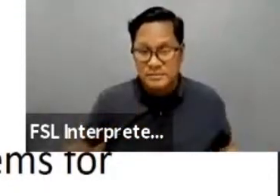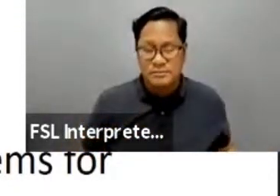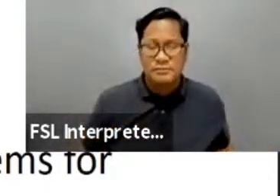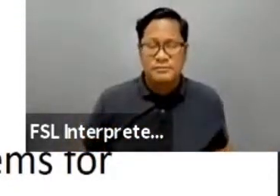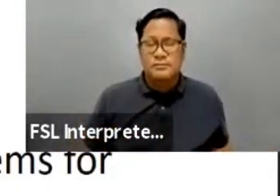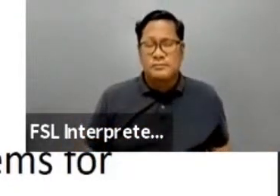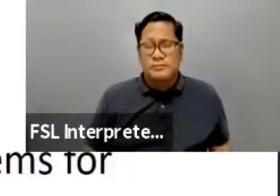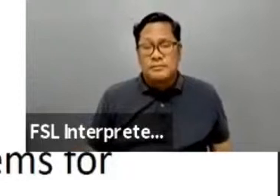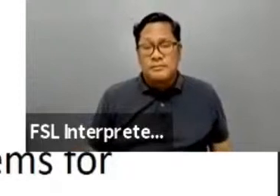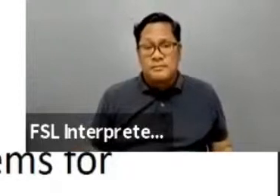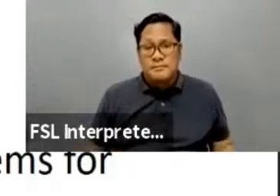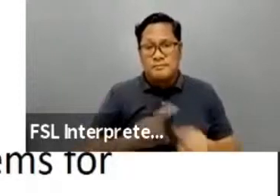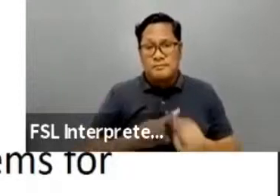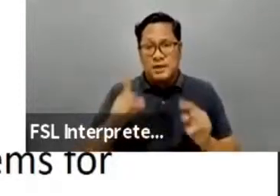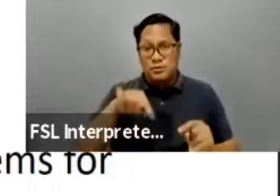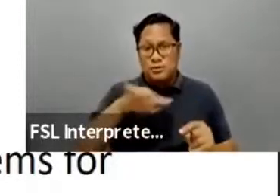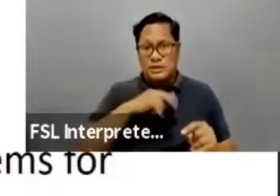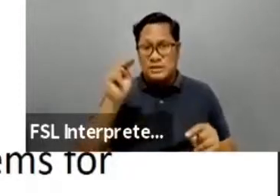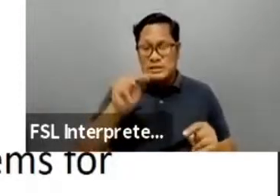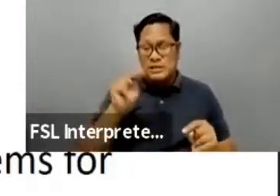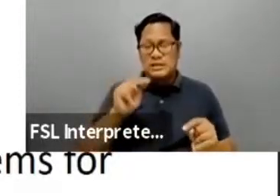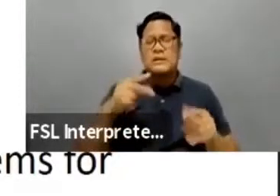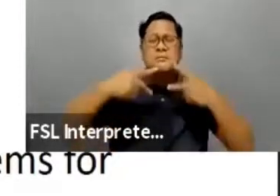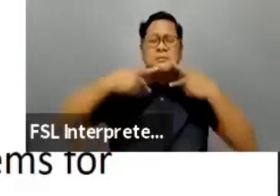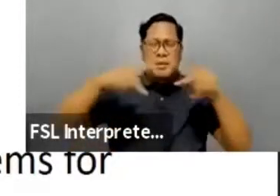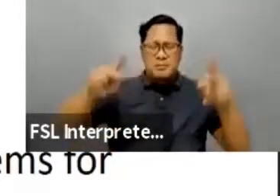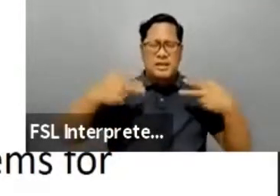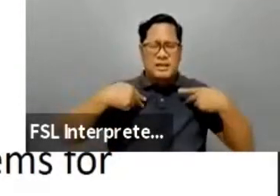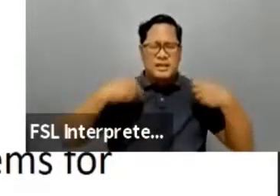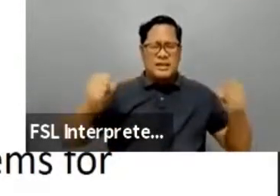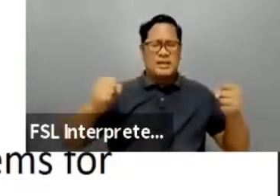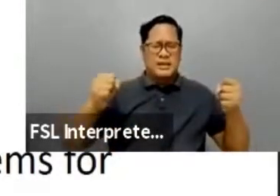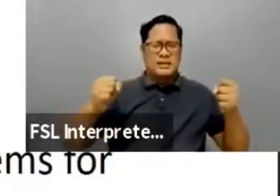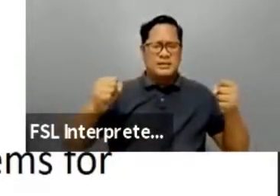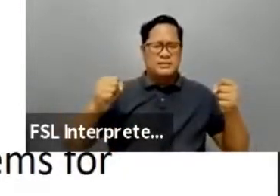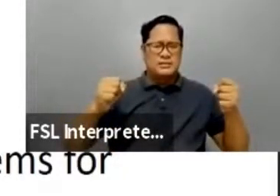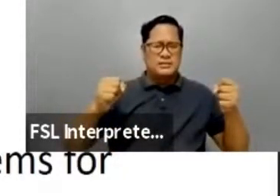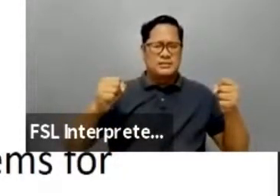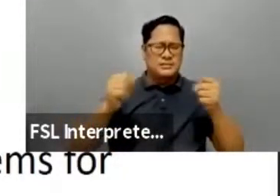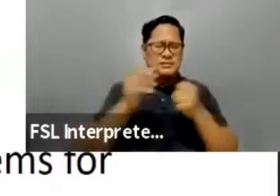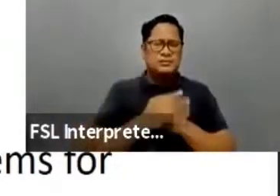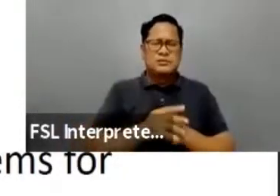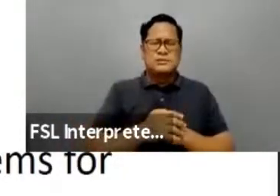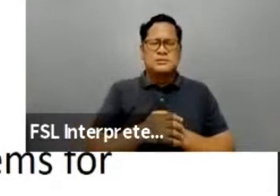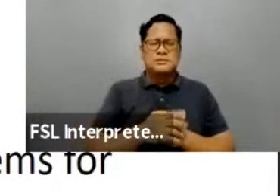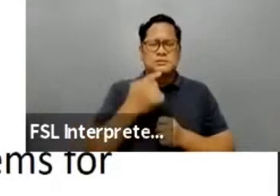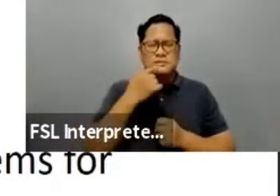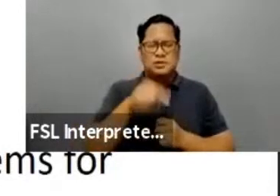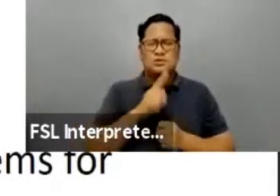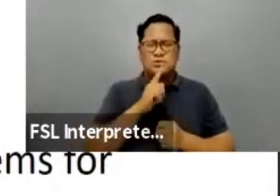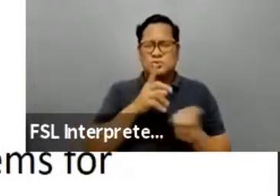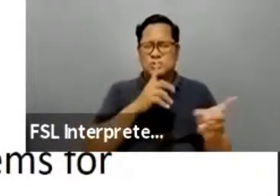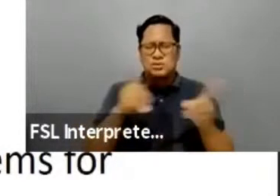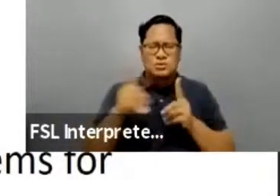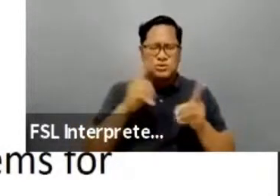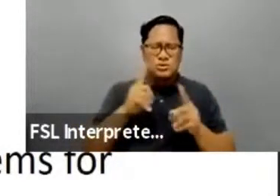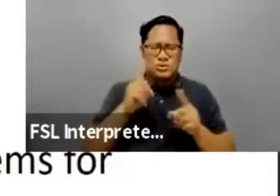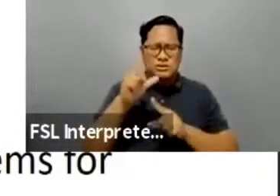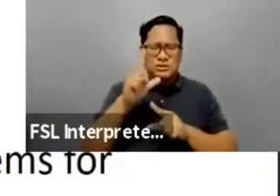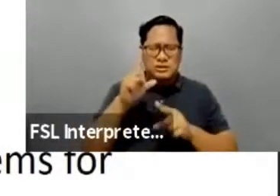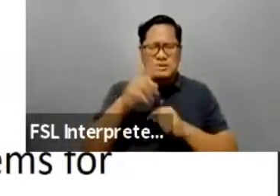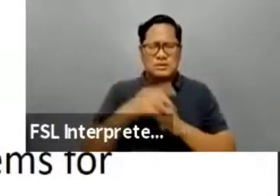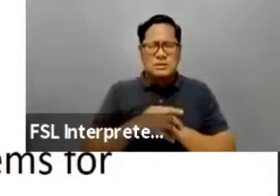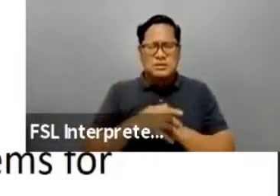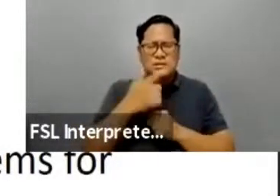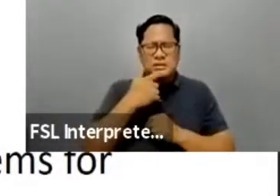Pero ang kailangan natin, a public health laboratory system to do the type of lab tests for public